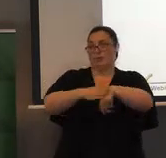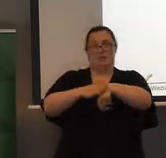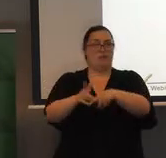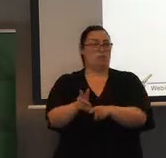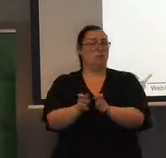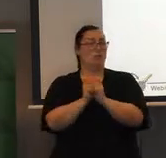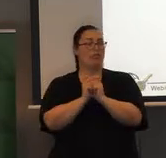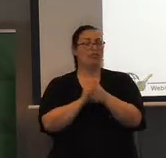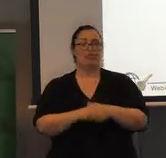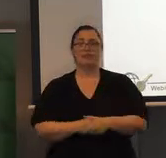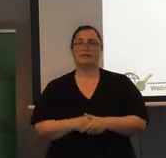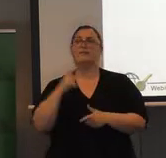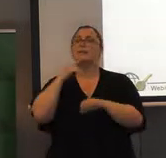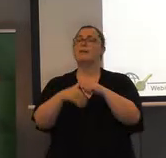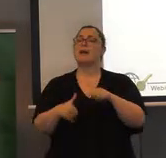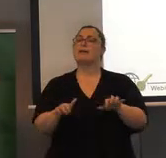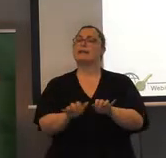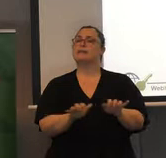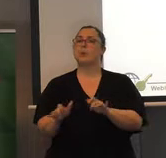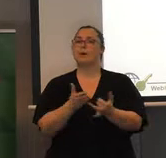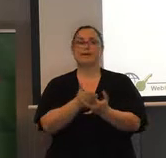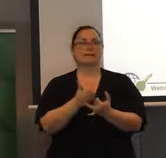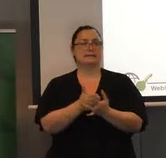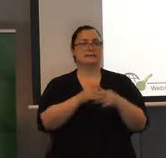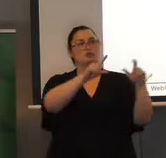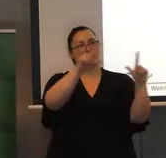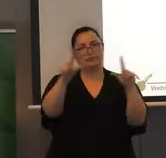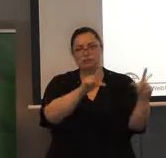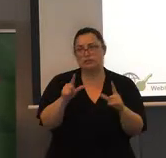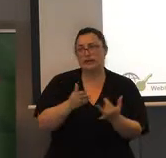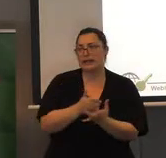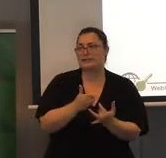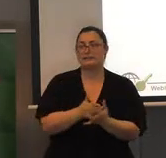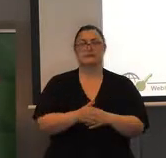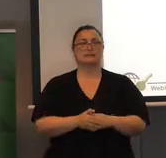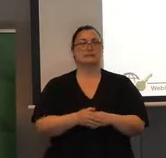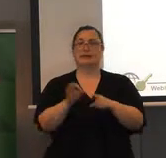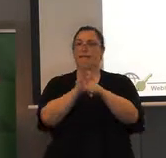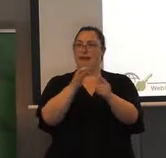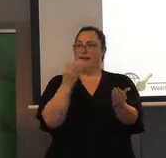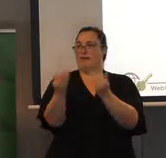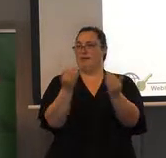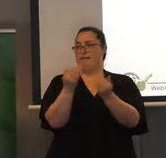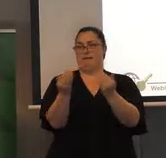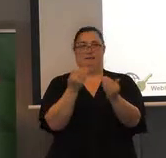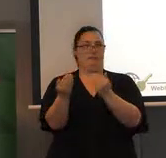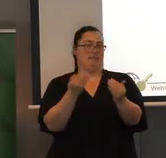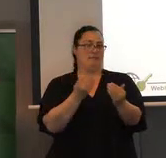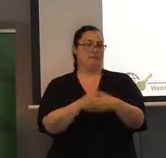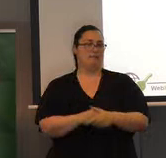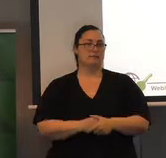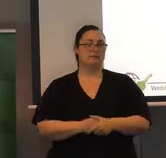in? Think about things like keyboard accessibility, screen reader accessibility, sufficient color contrast for those